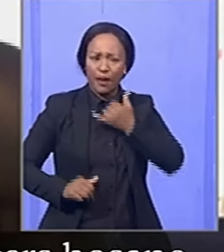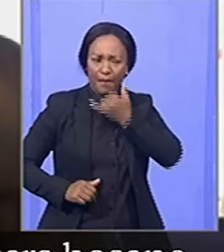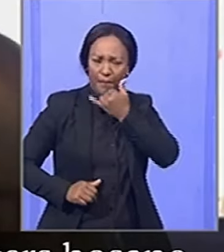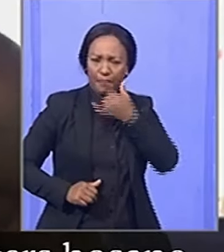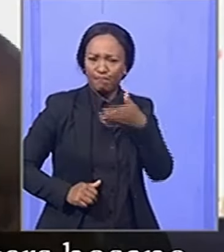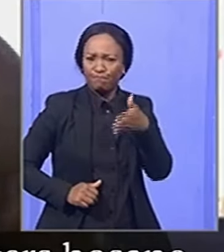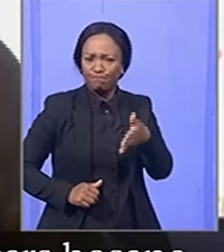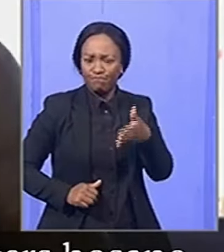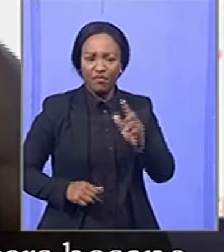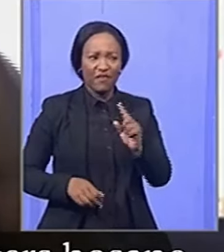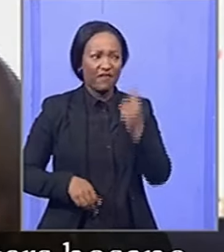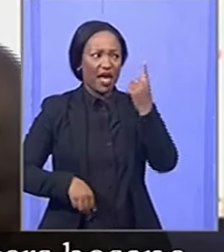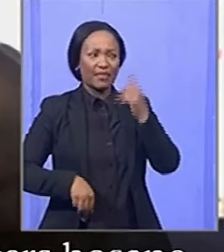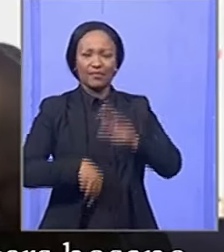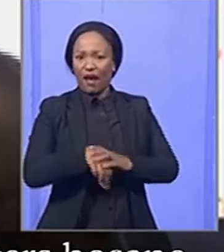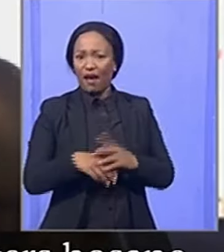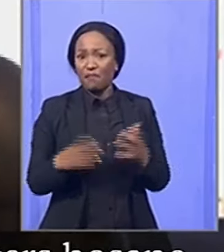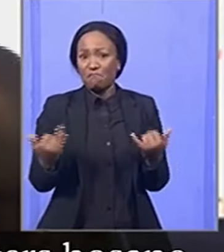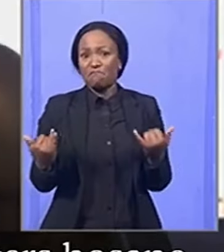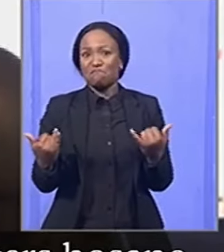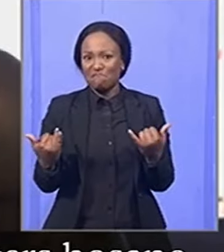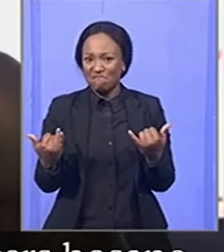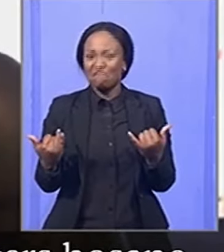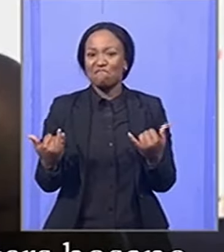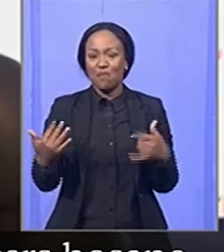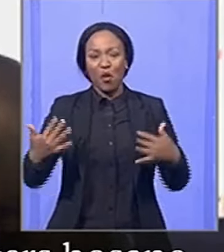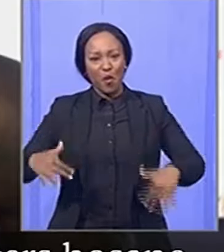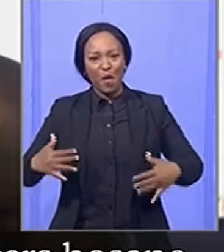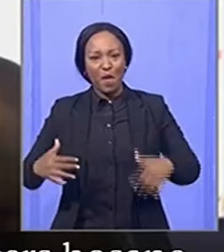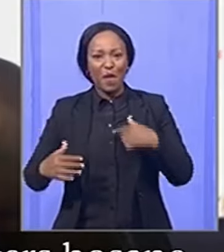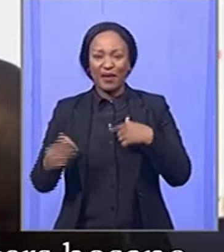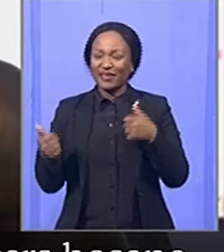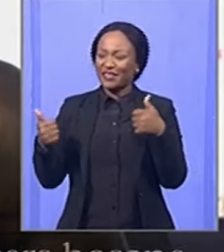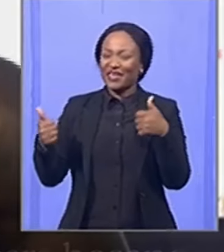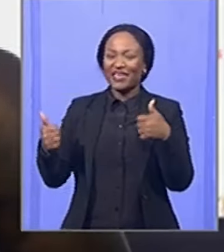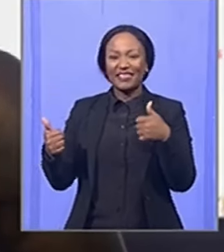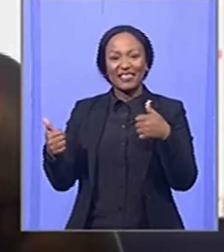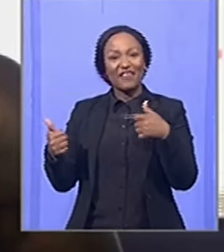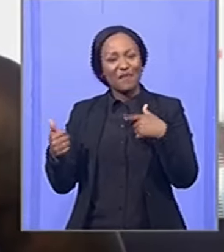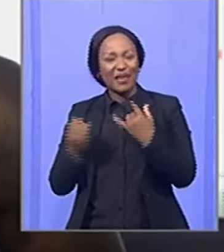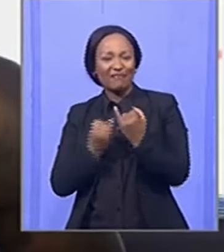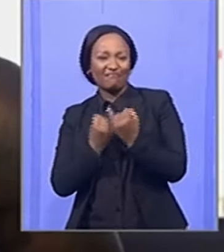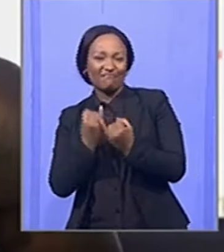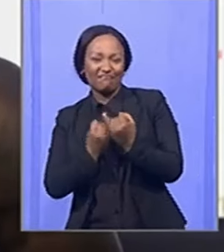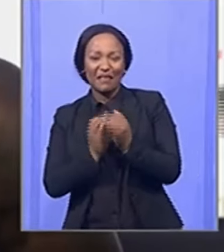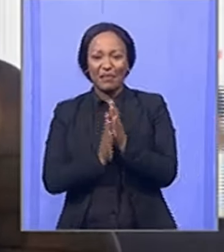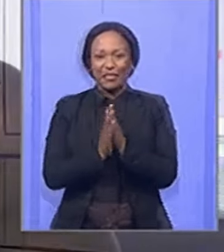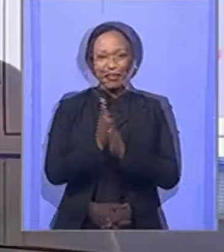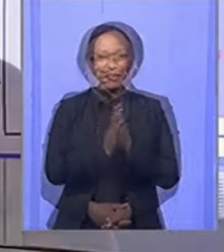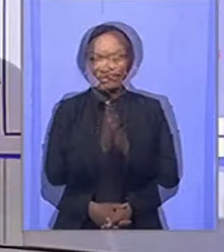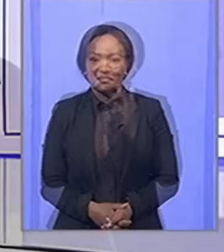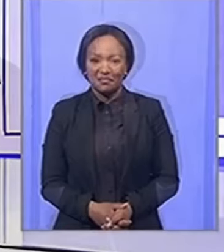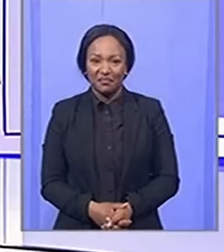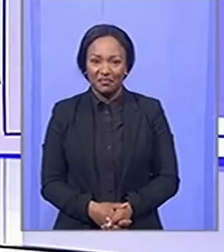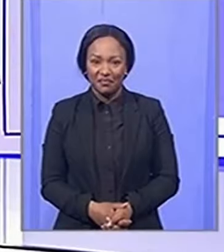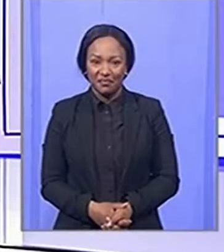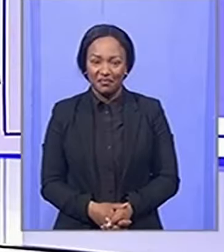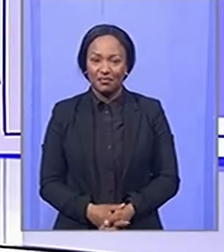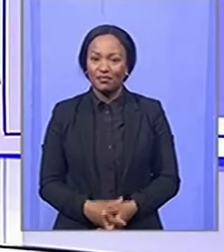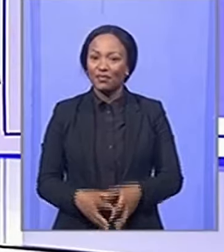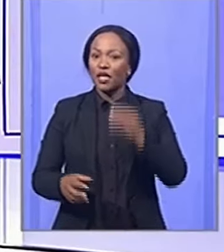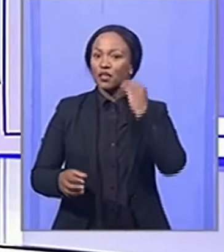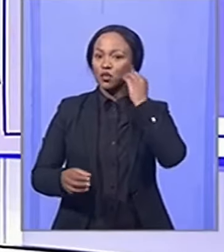first time in the track for me, so it's just a really great, really beautiful track. And yeah, looking forward to tomorrow.